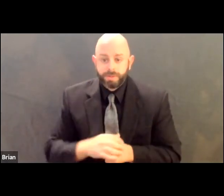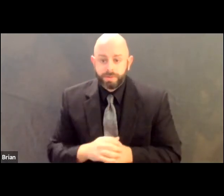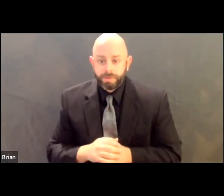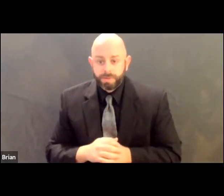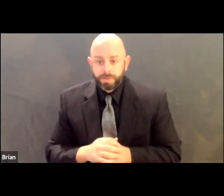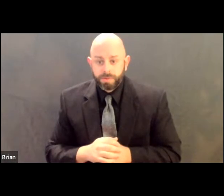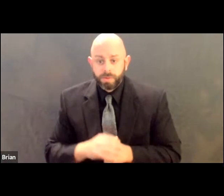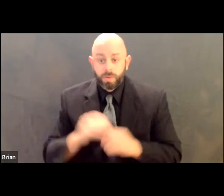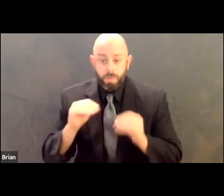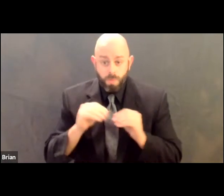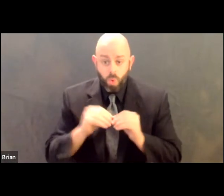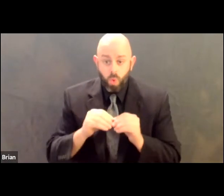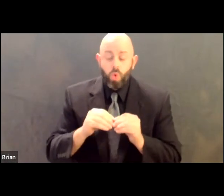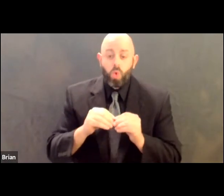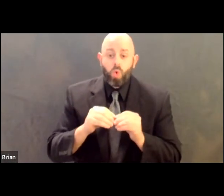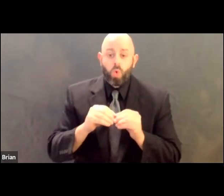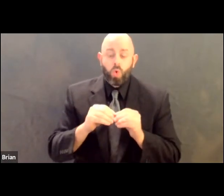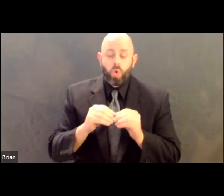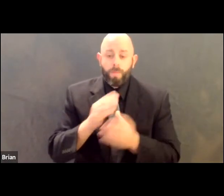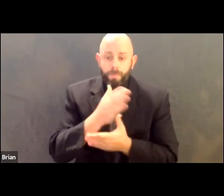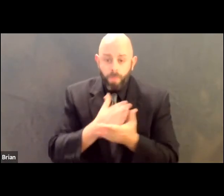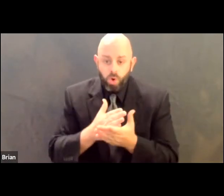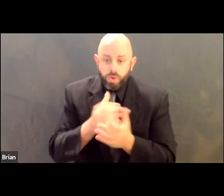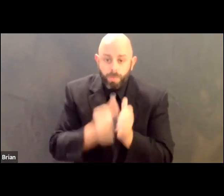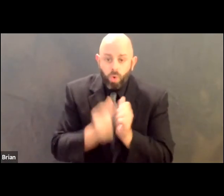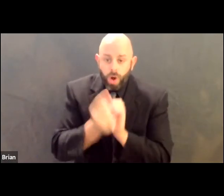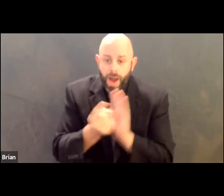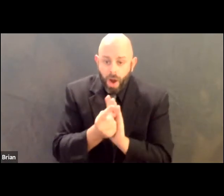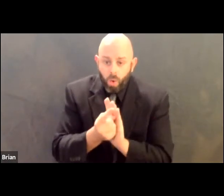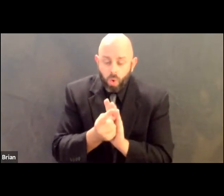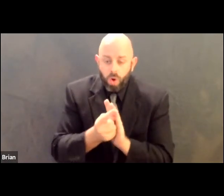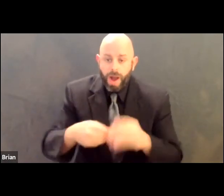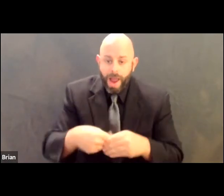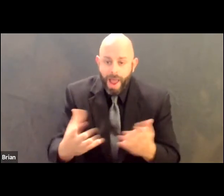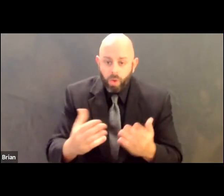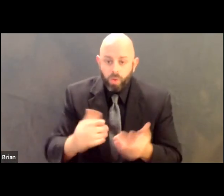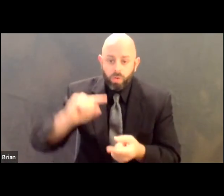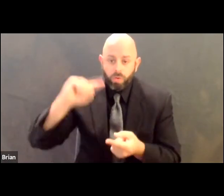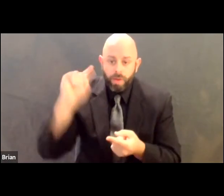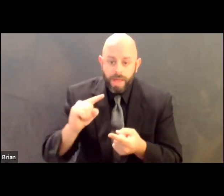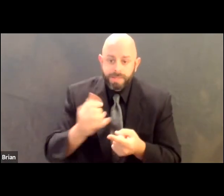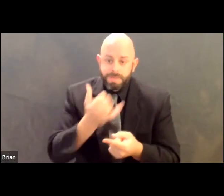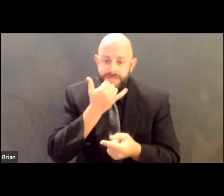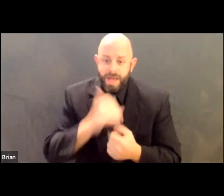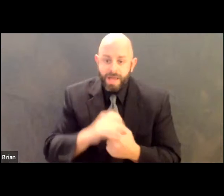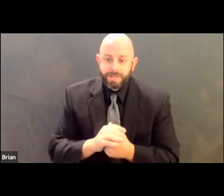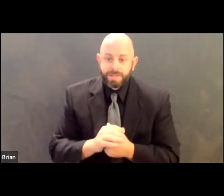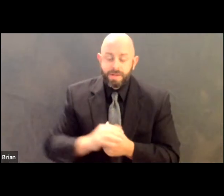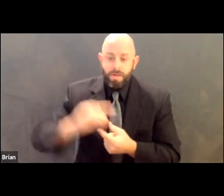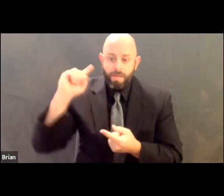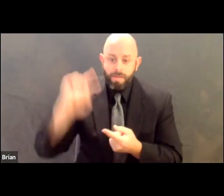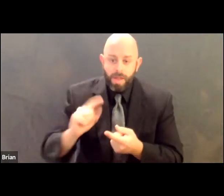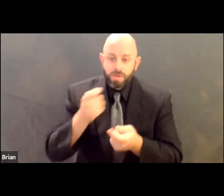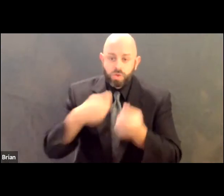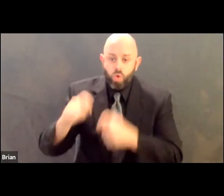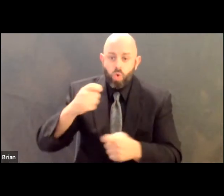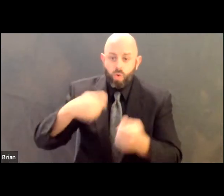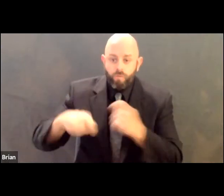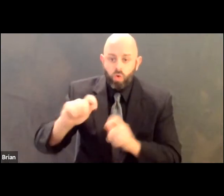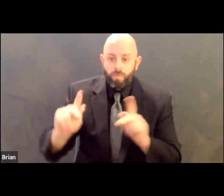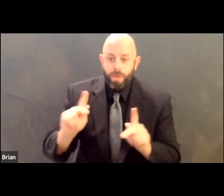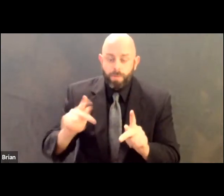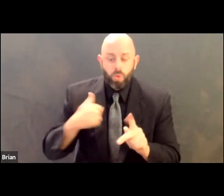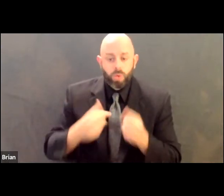of individual work, fewer mistakes, less turnover of personnel." And he said, "We save a ton of